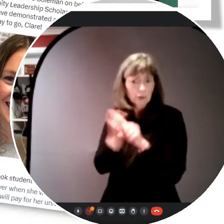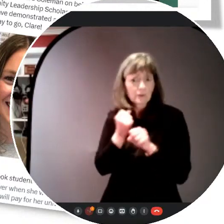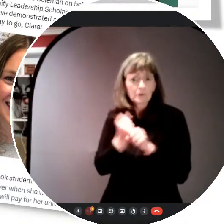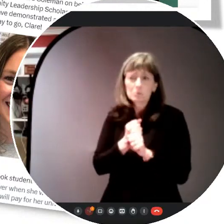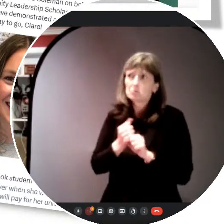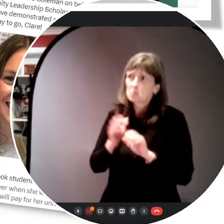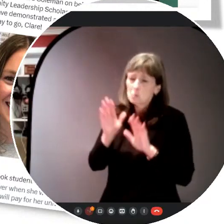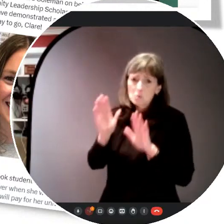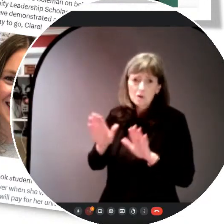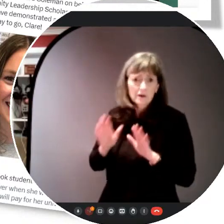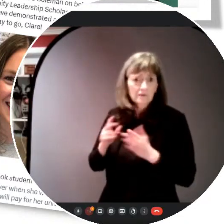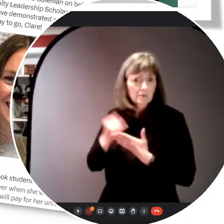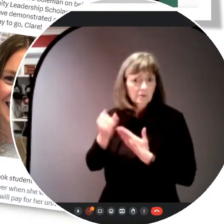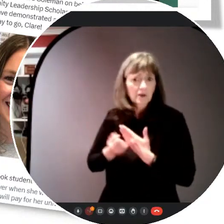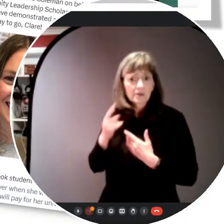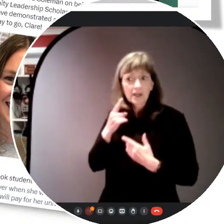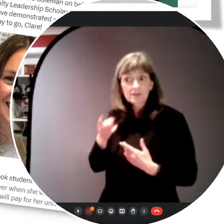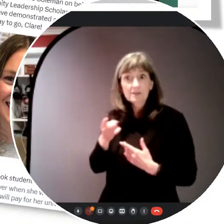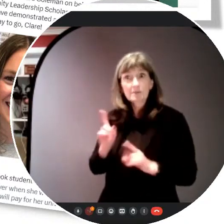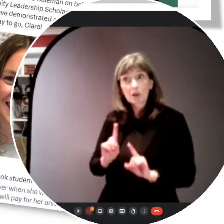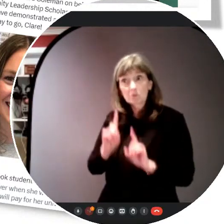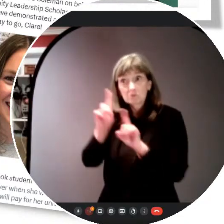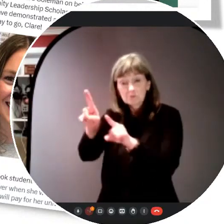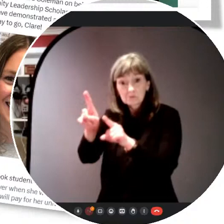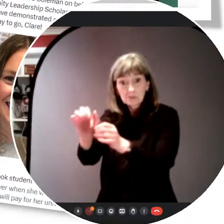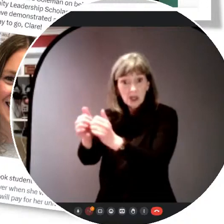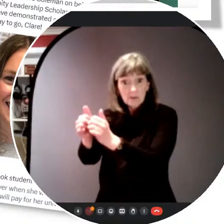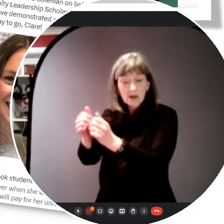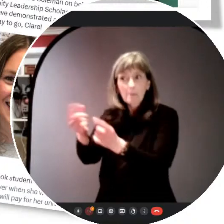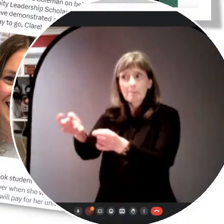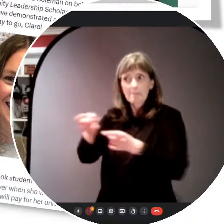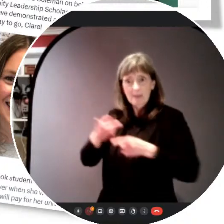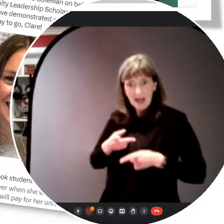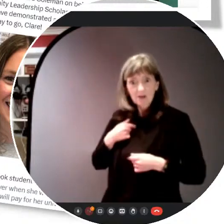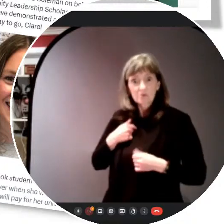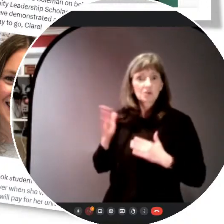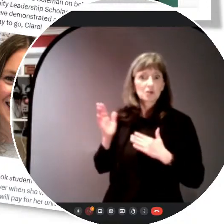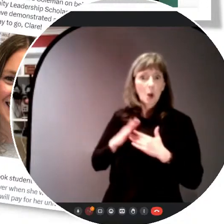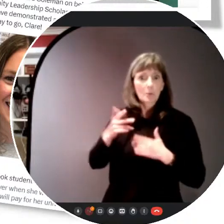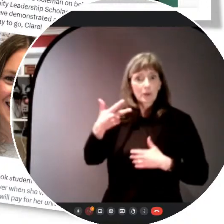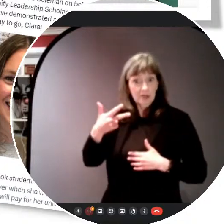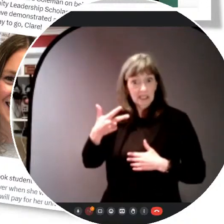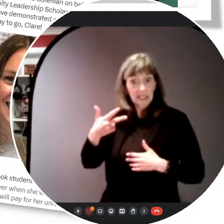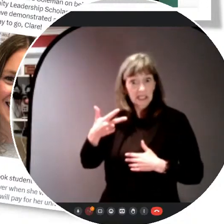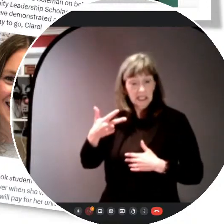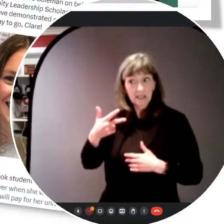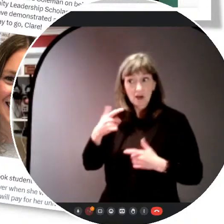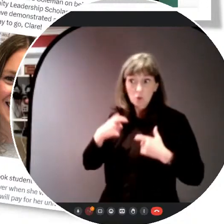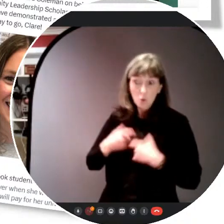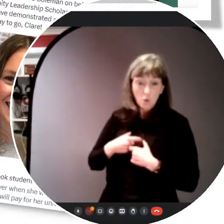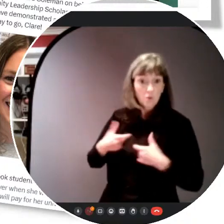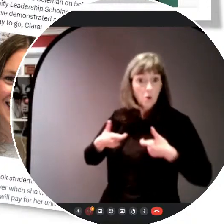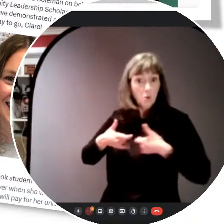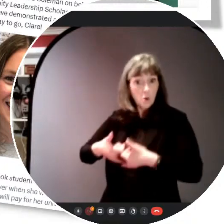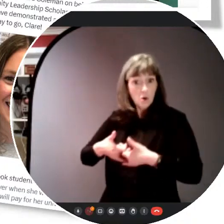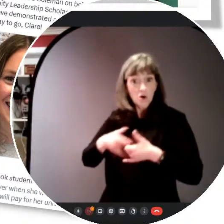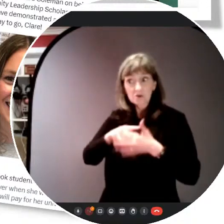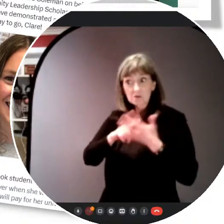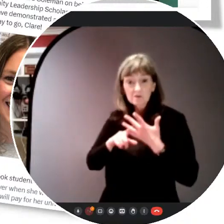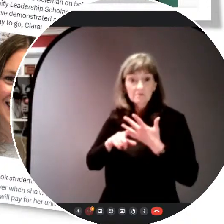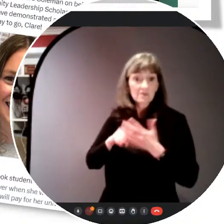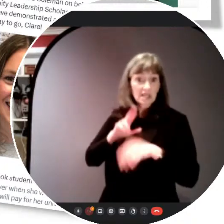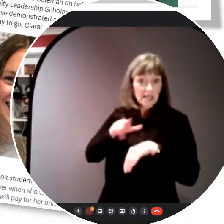gone and and came back with placements in the top three and winning awards at the national level in science